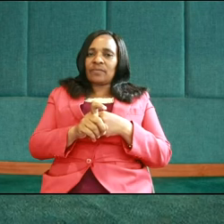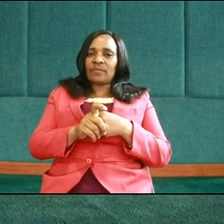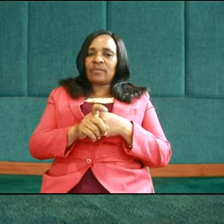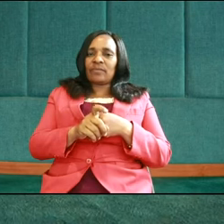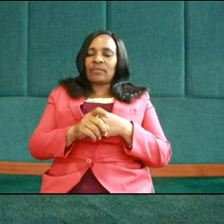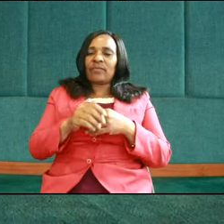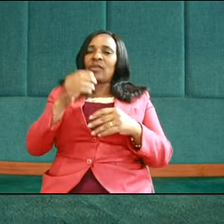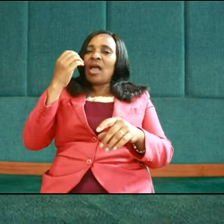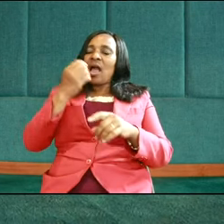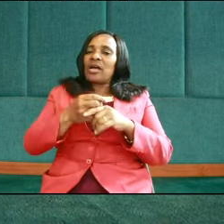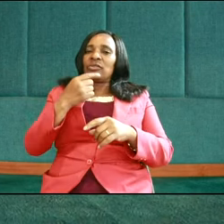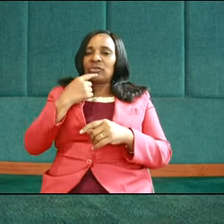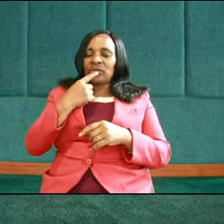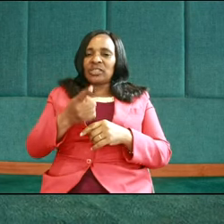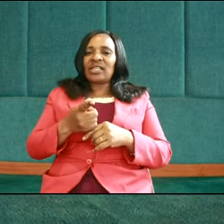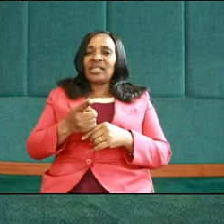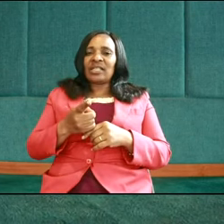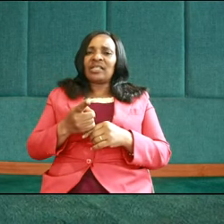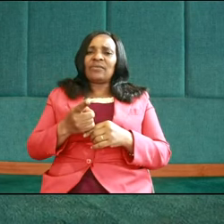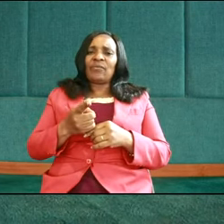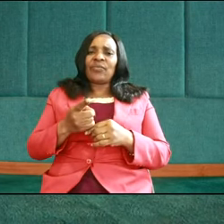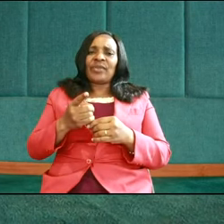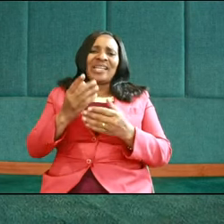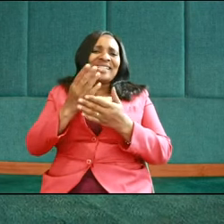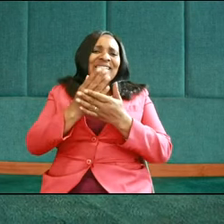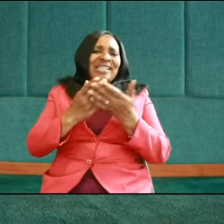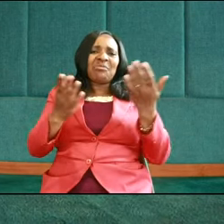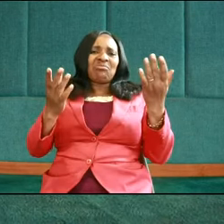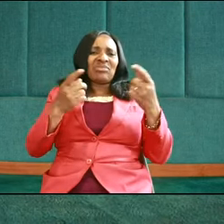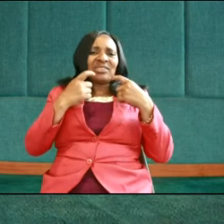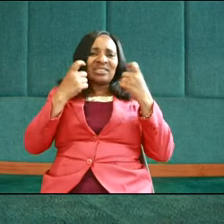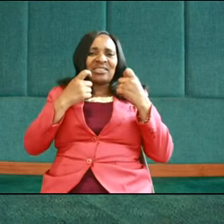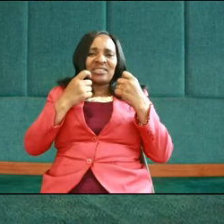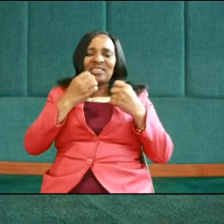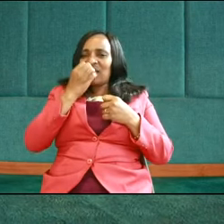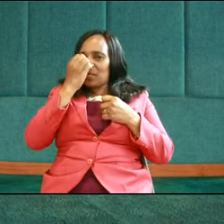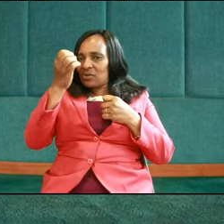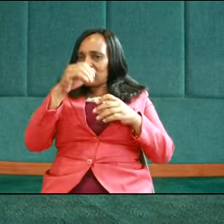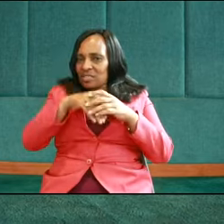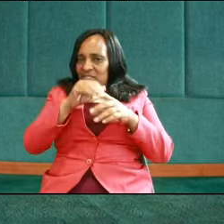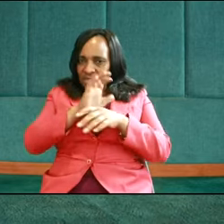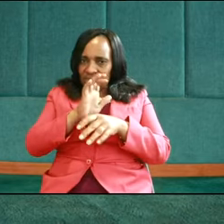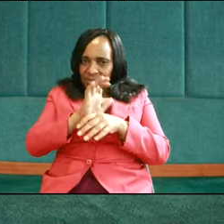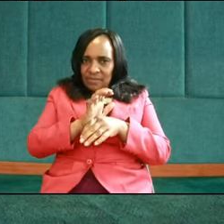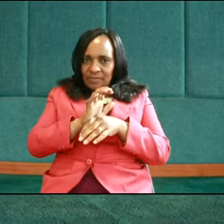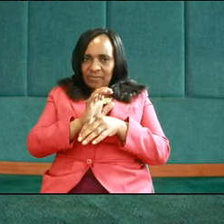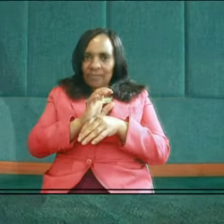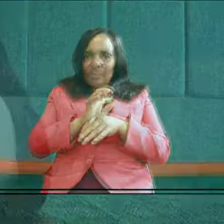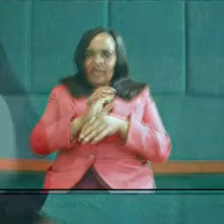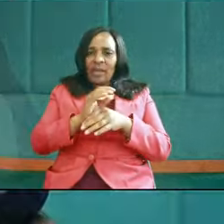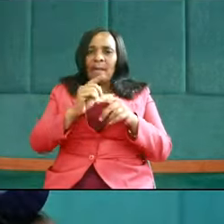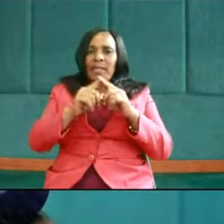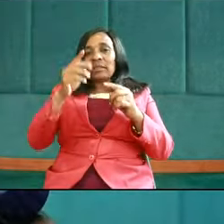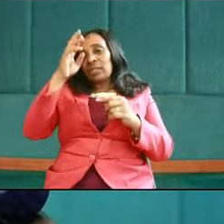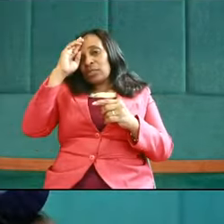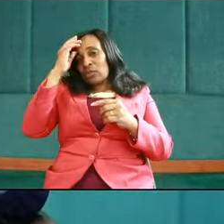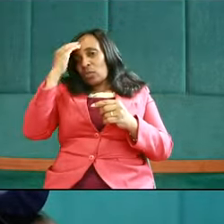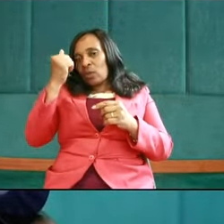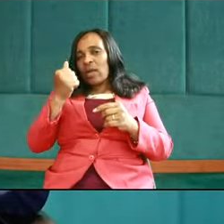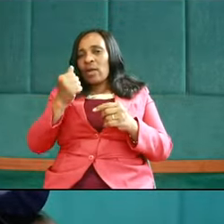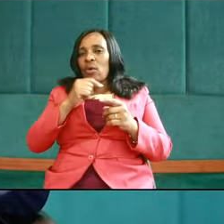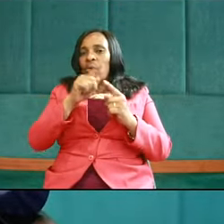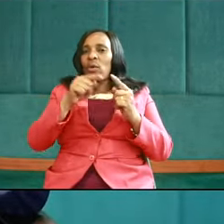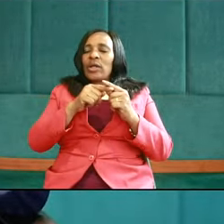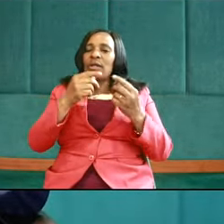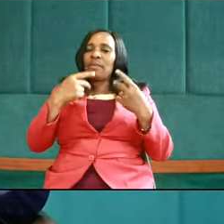it's difficult to say, but I think certain sins are ignored in churches. Part of the reason is because when people come